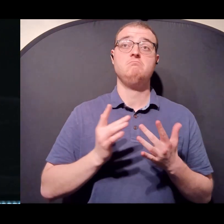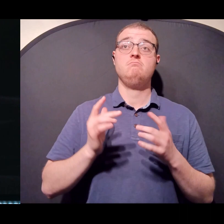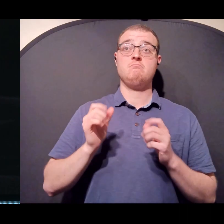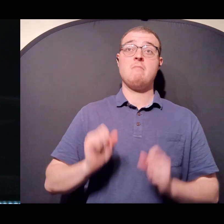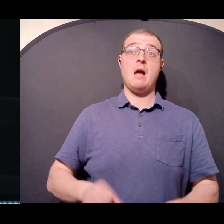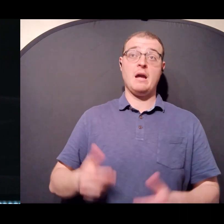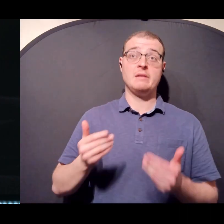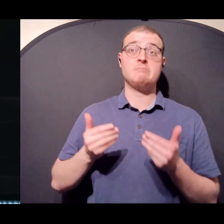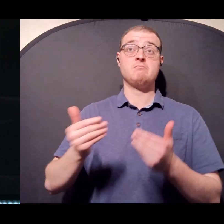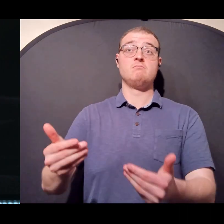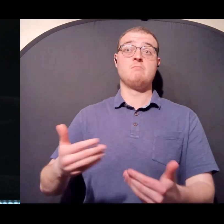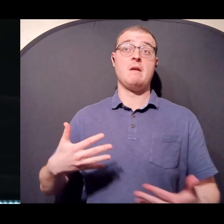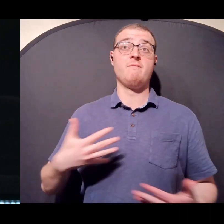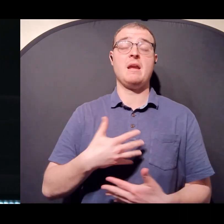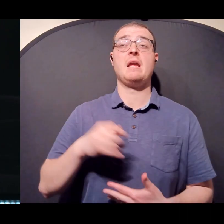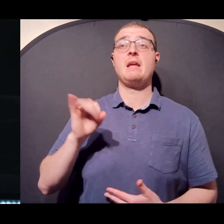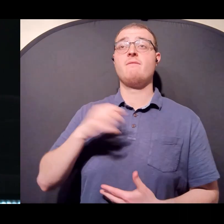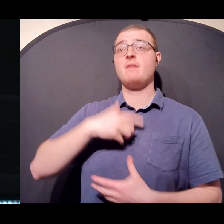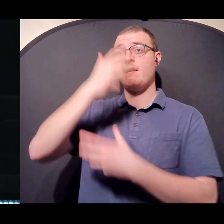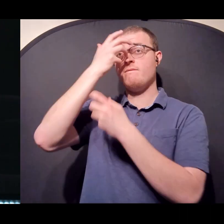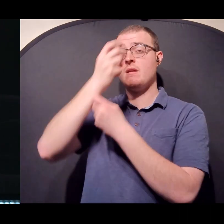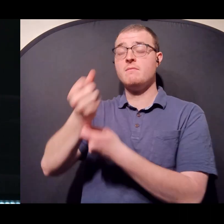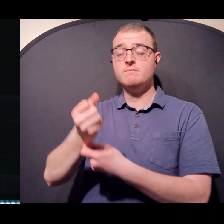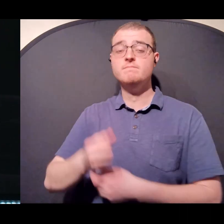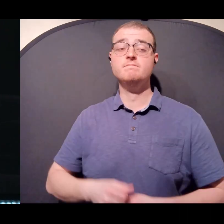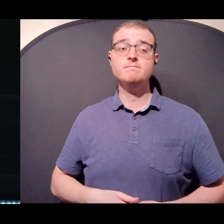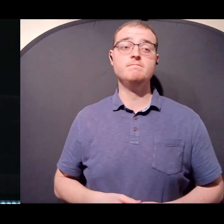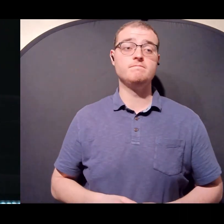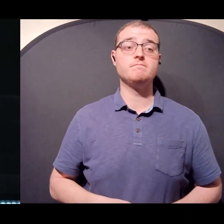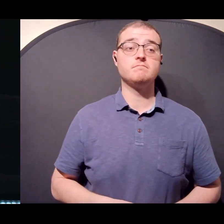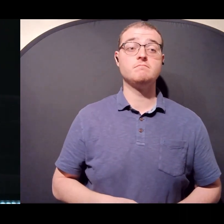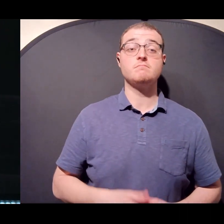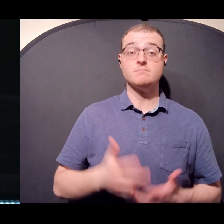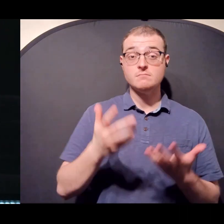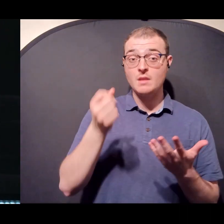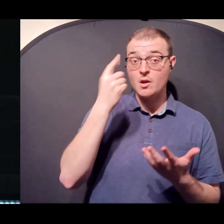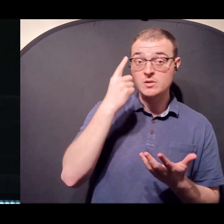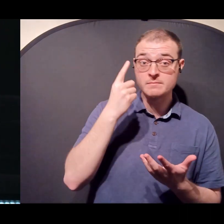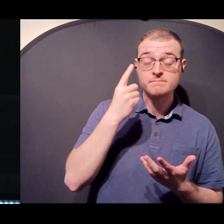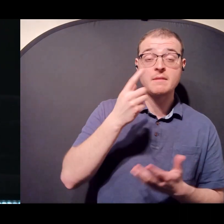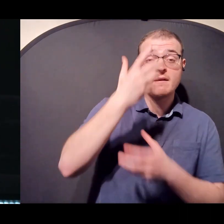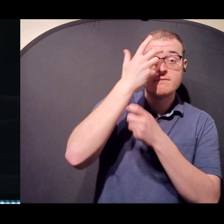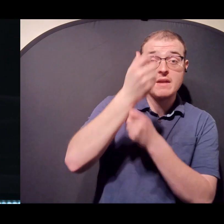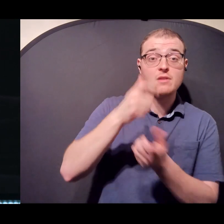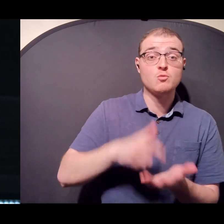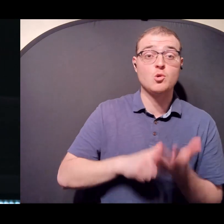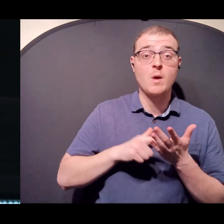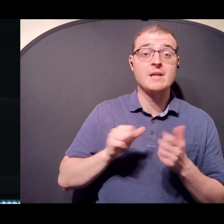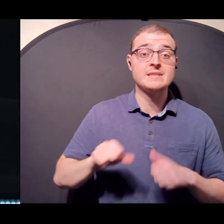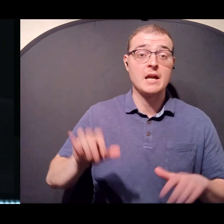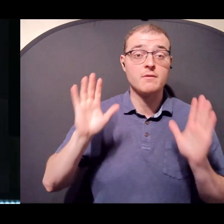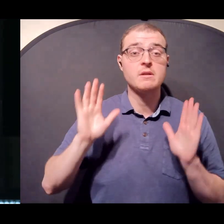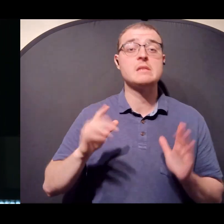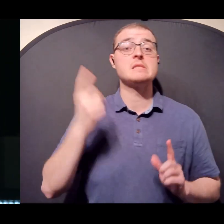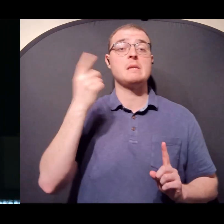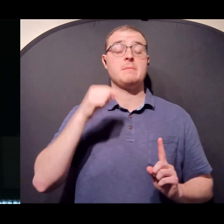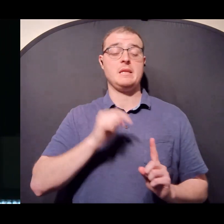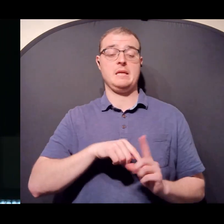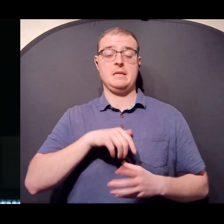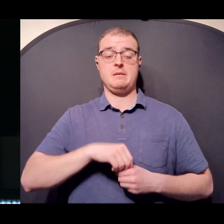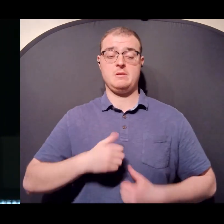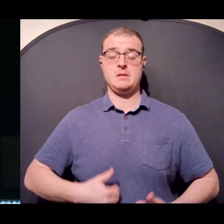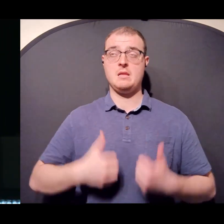But I can do it afraid if I do it in faith. Faith requires sacrifice. So there's something in your world that God may be saying, give me